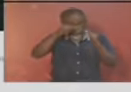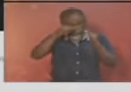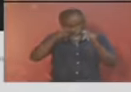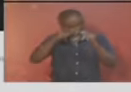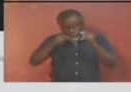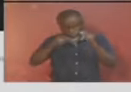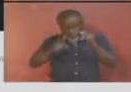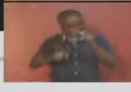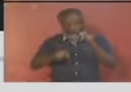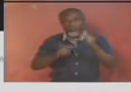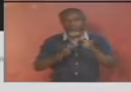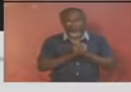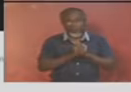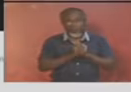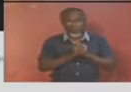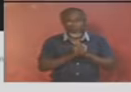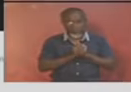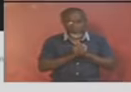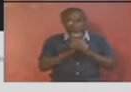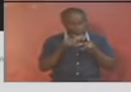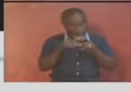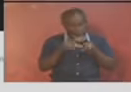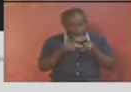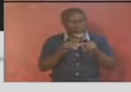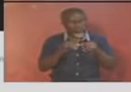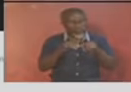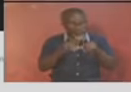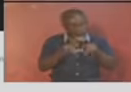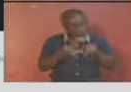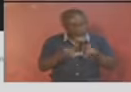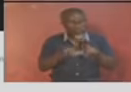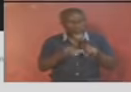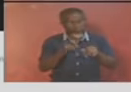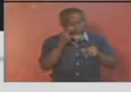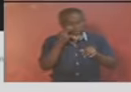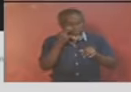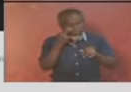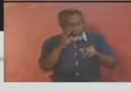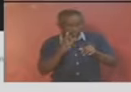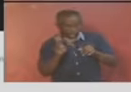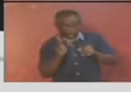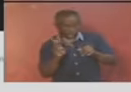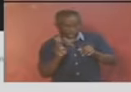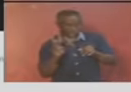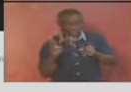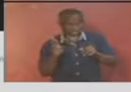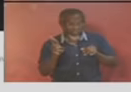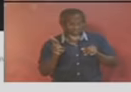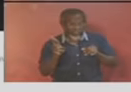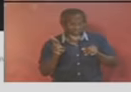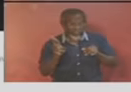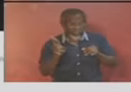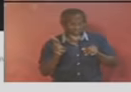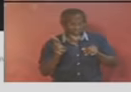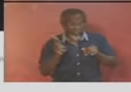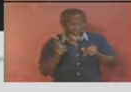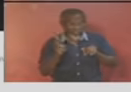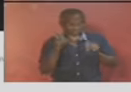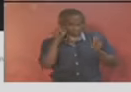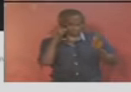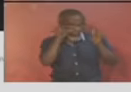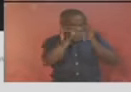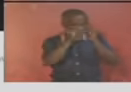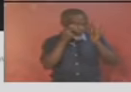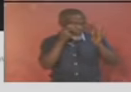epidemic curve has continued. If we look all the way to the right-hand end of that graph, we